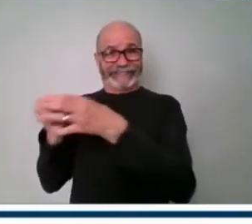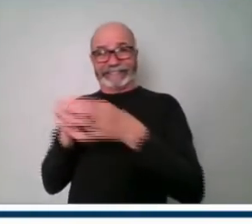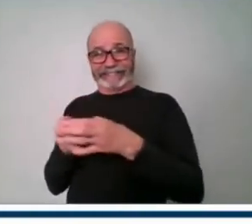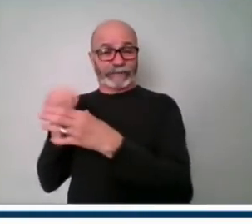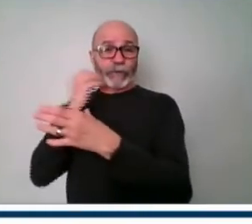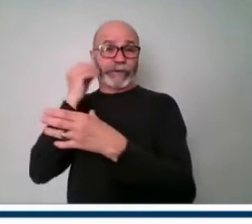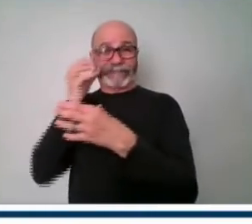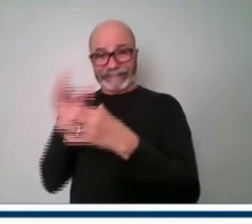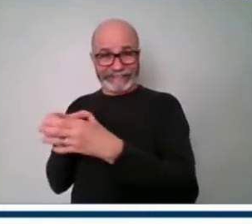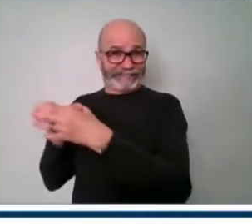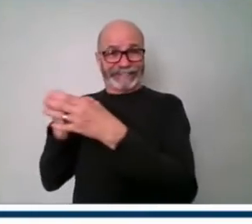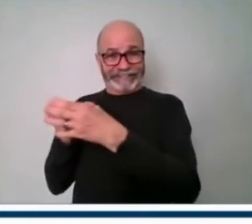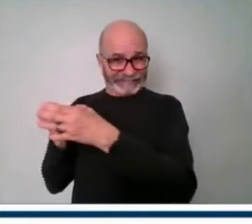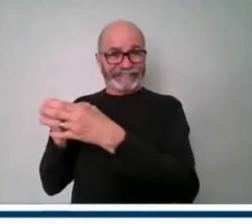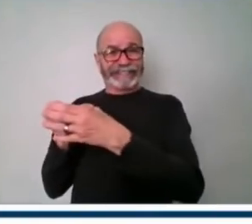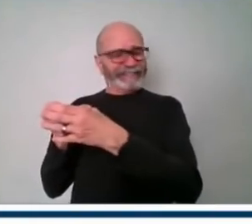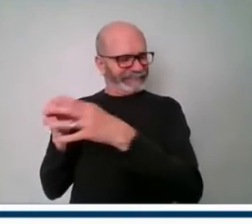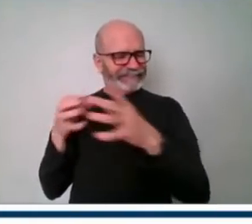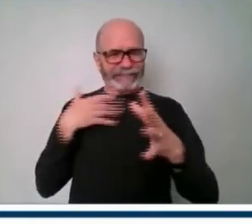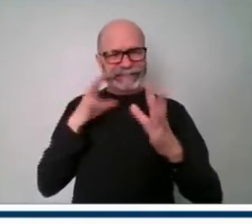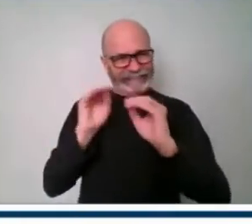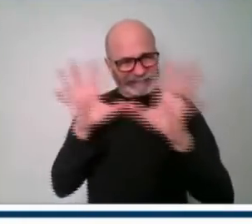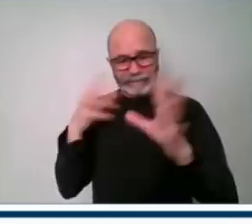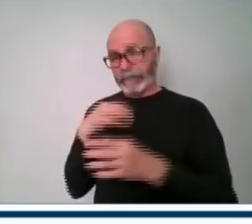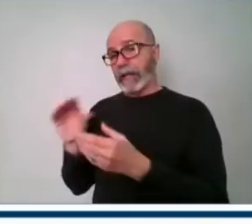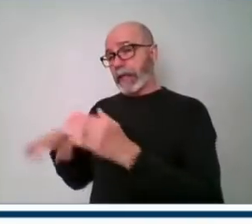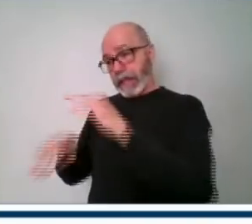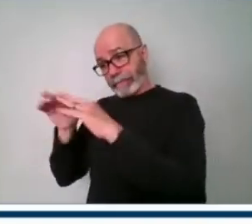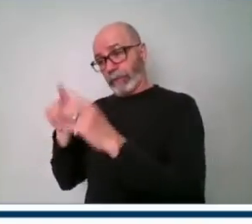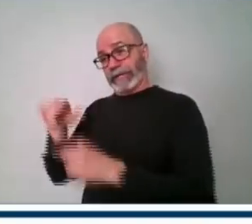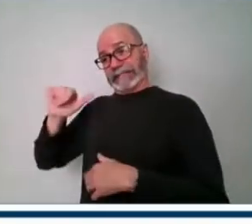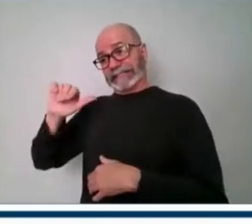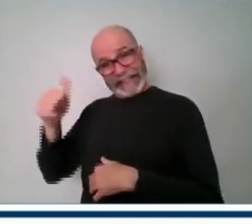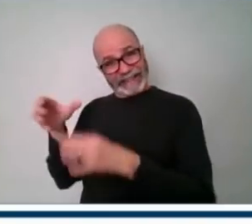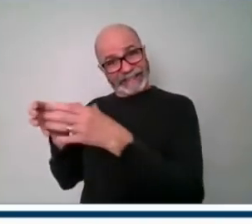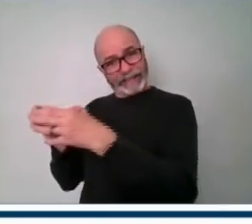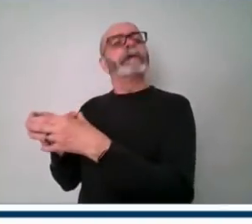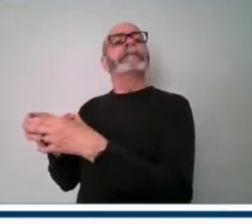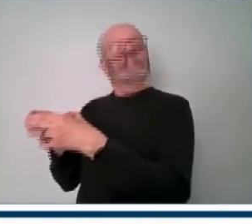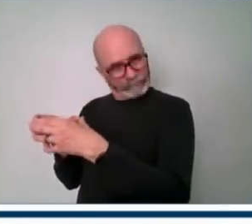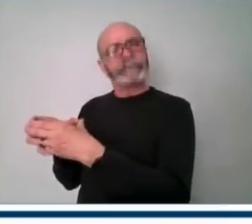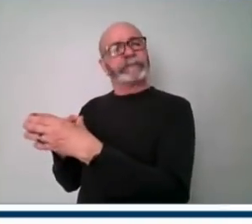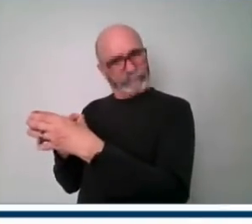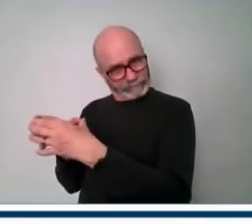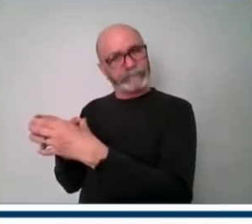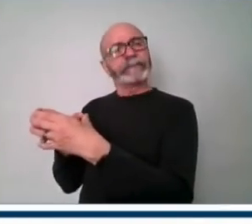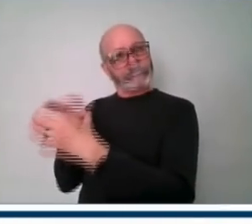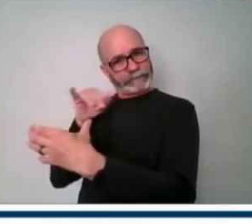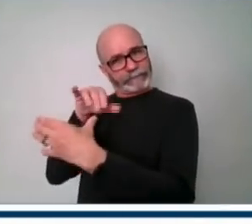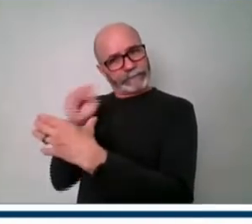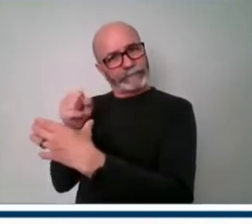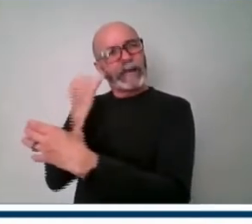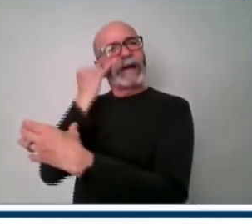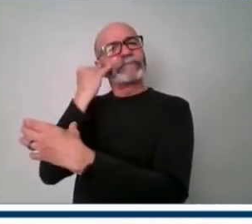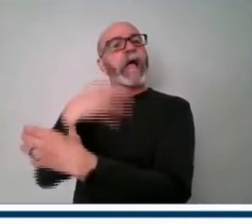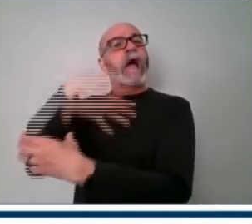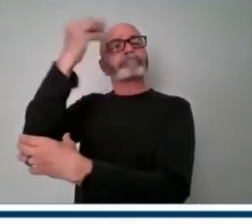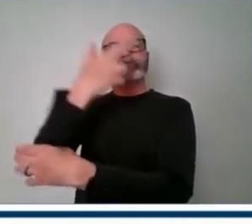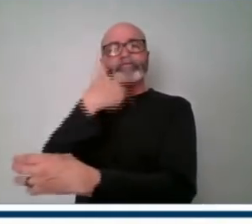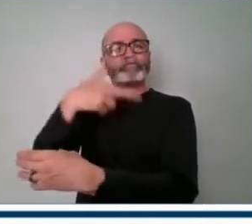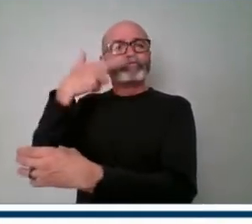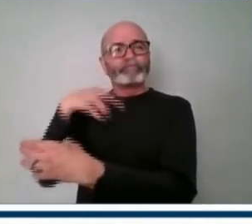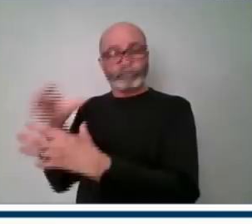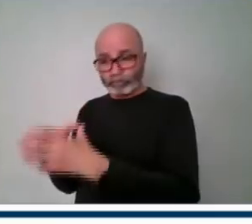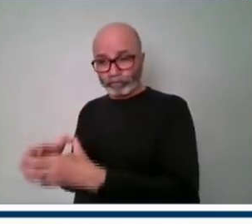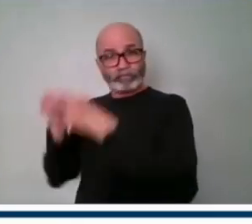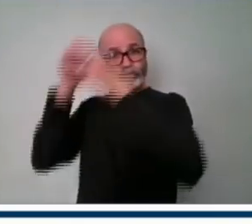Is that correct? That's correct. So general gathering is still 10. If you go out to dinner with friends or whatever, it's 10. But